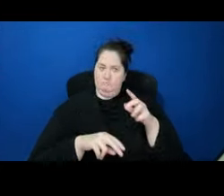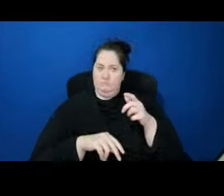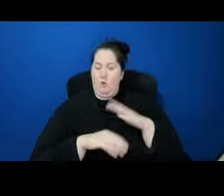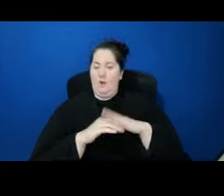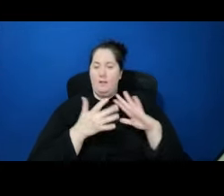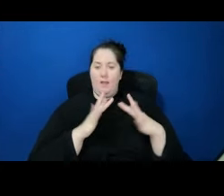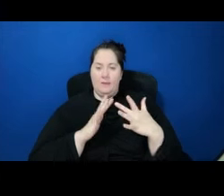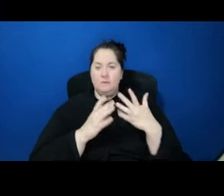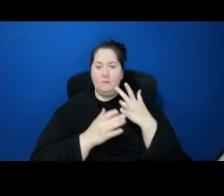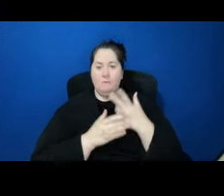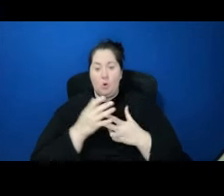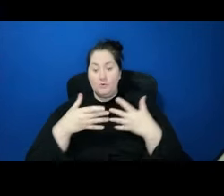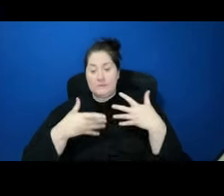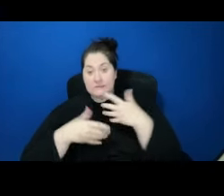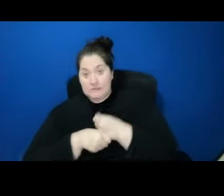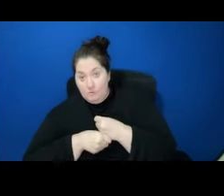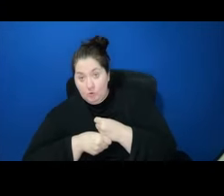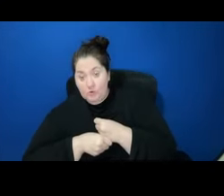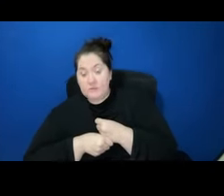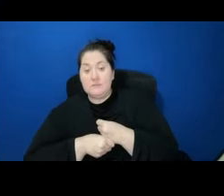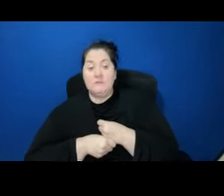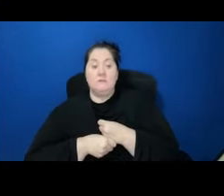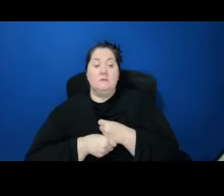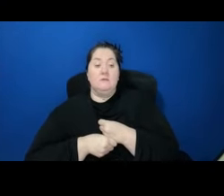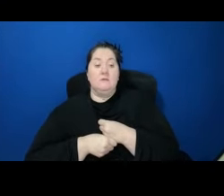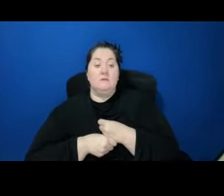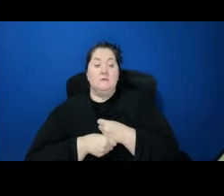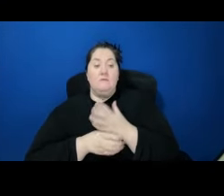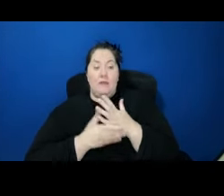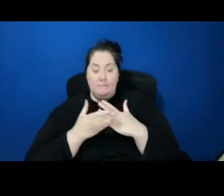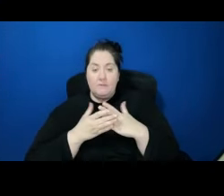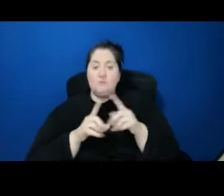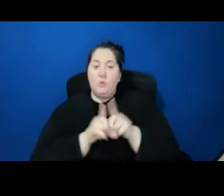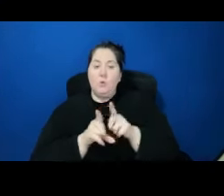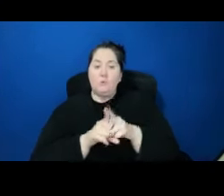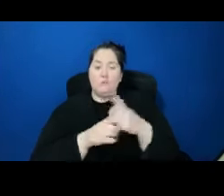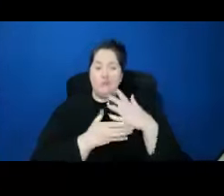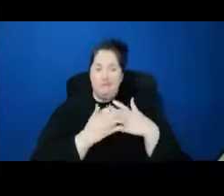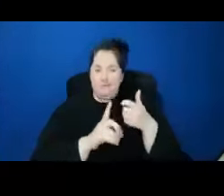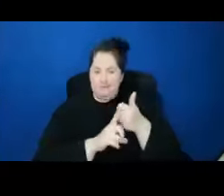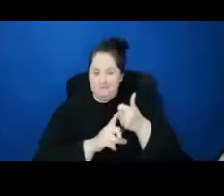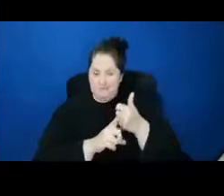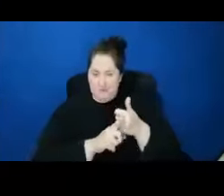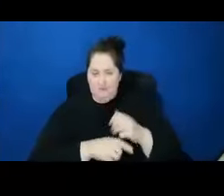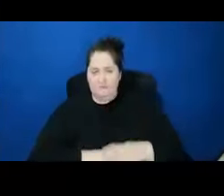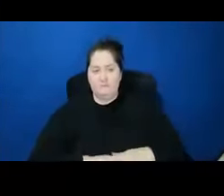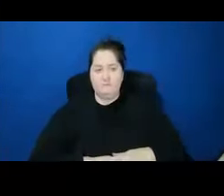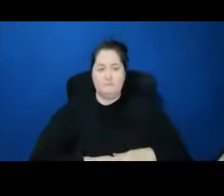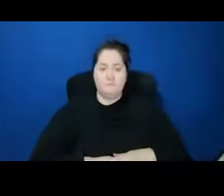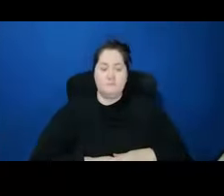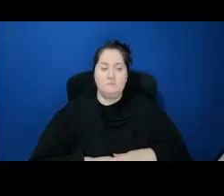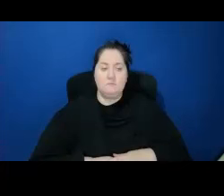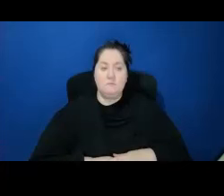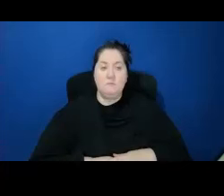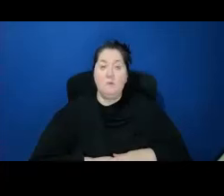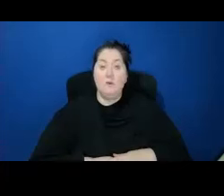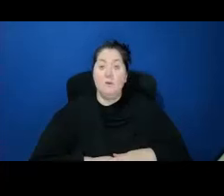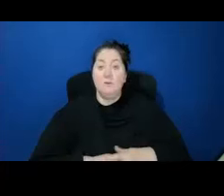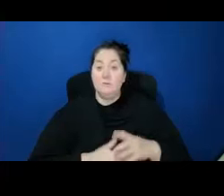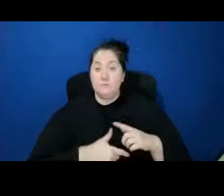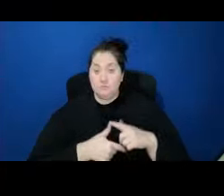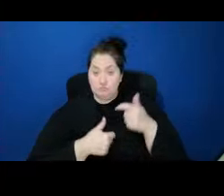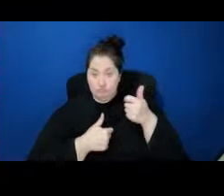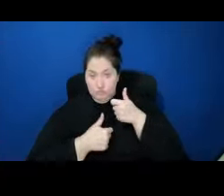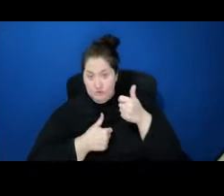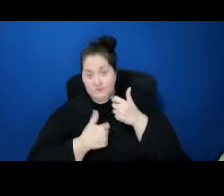There are both summaries of the elements and also the elements themselves, of course. So I'm going to talk about transportation. People